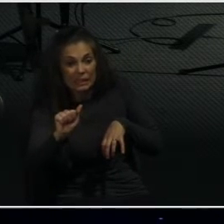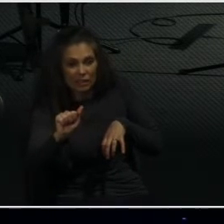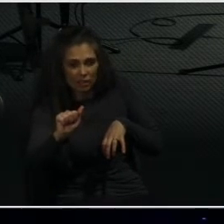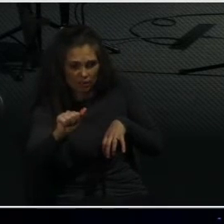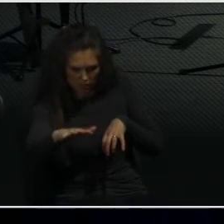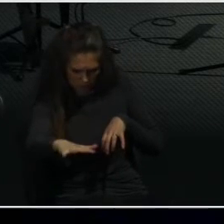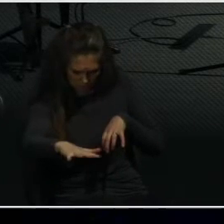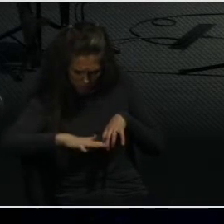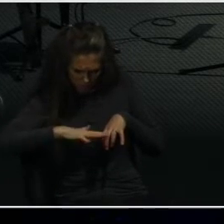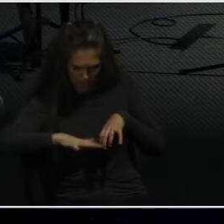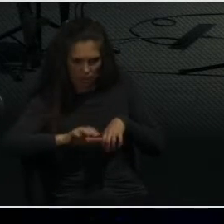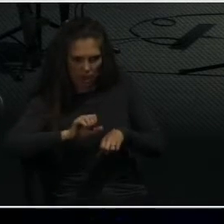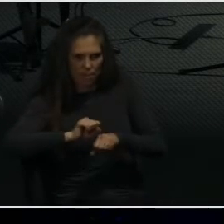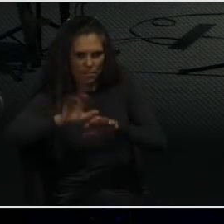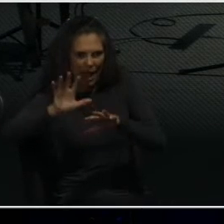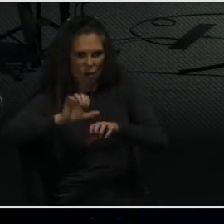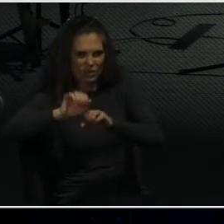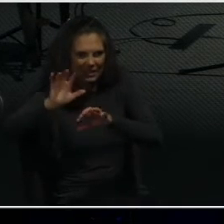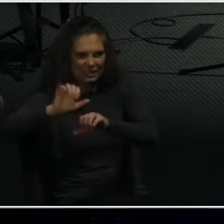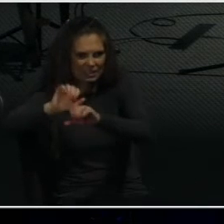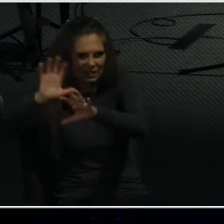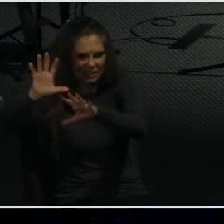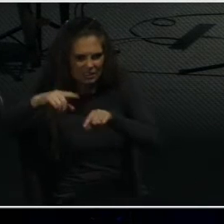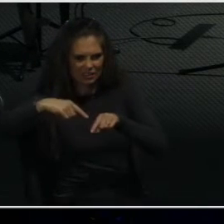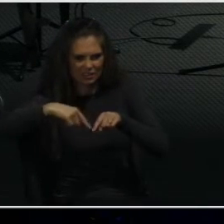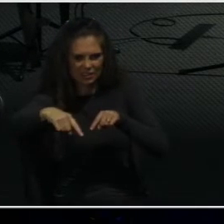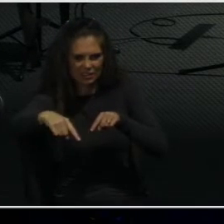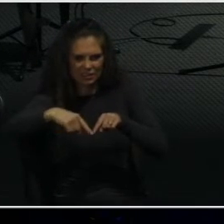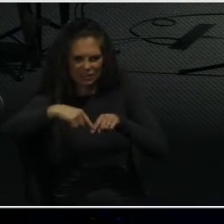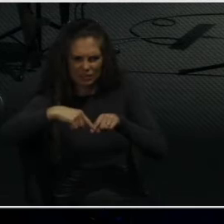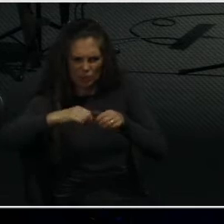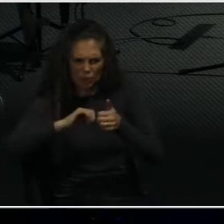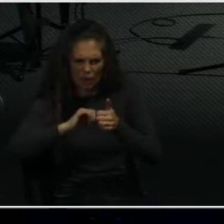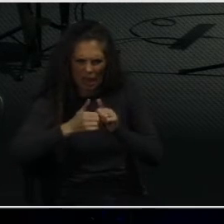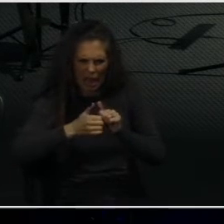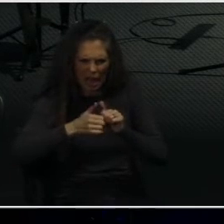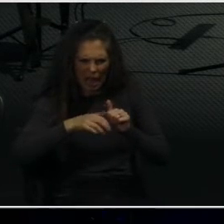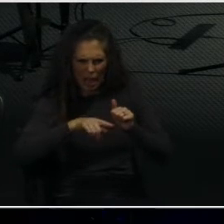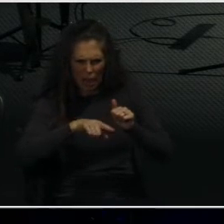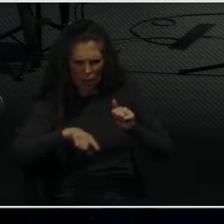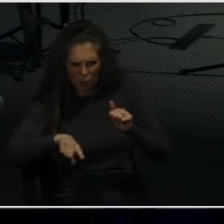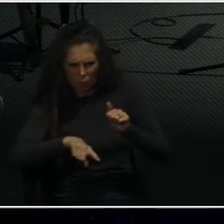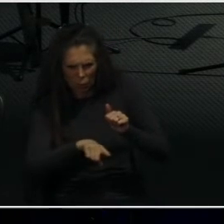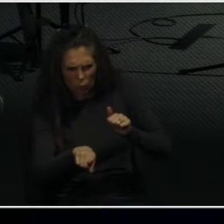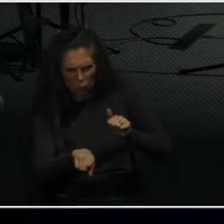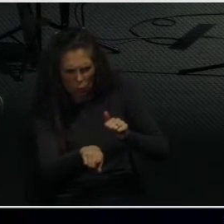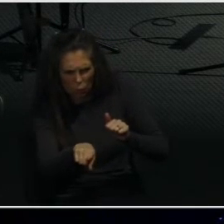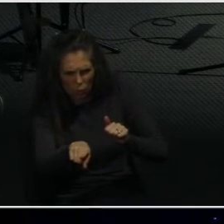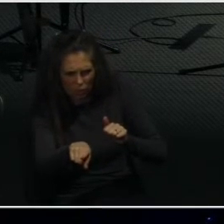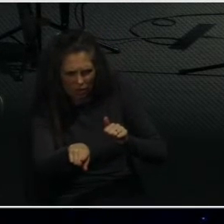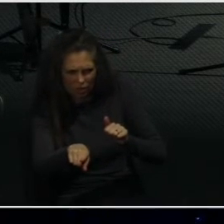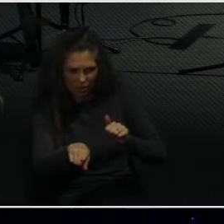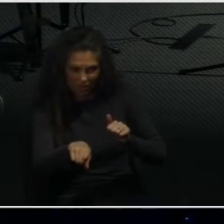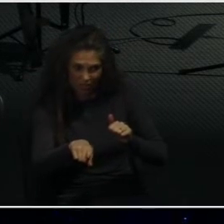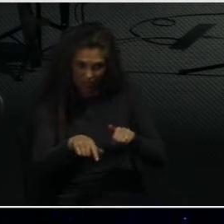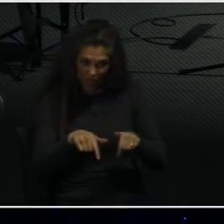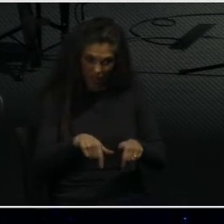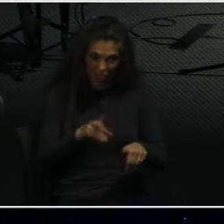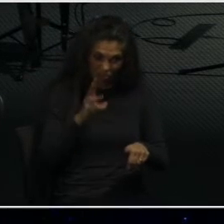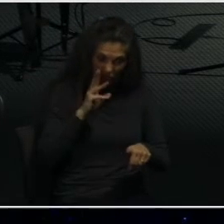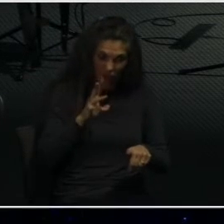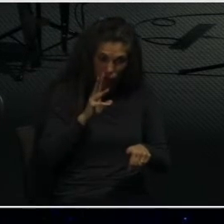which means this is no ordinary river, for somehow it has to go up the mountains to get